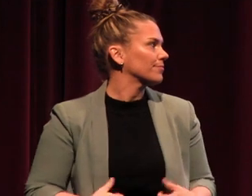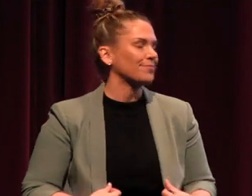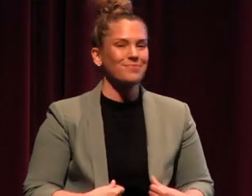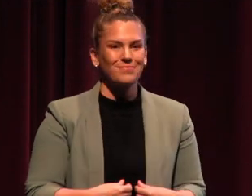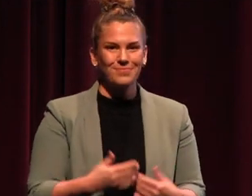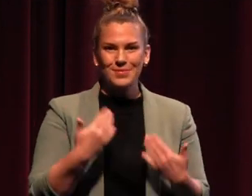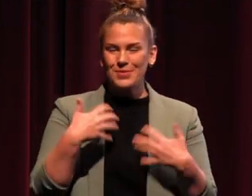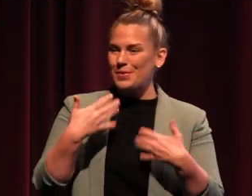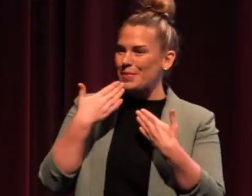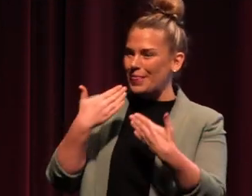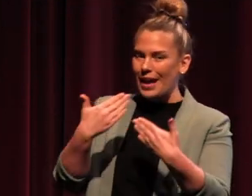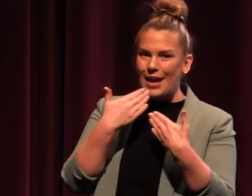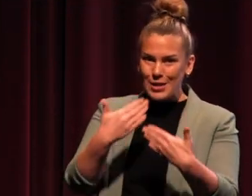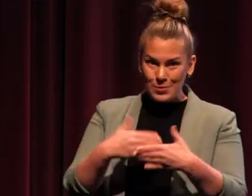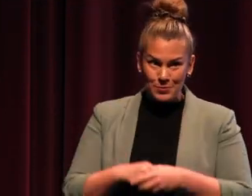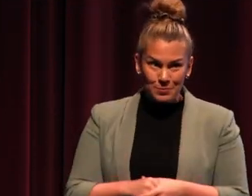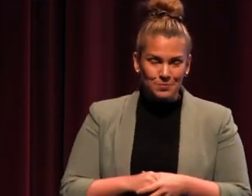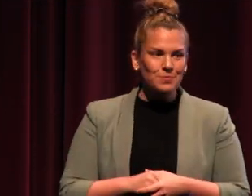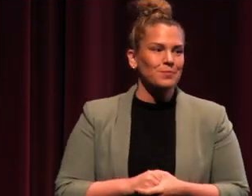Thank you. So,